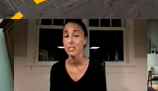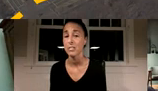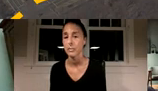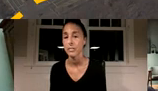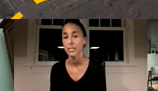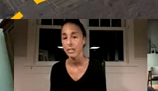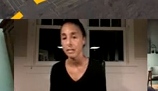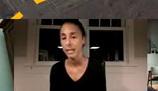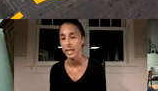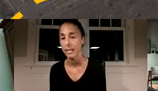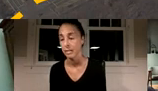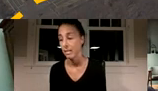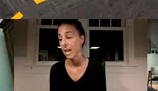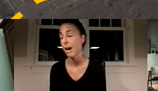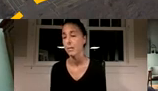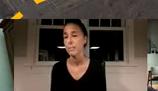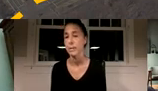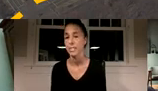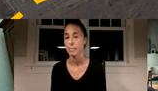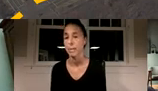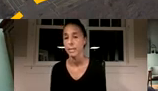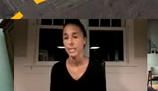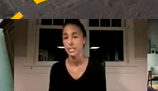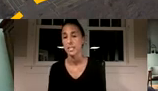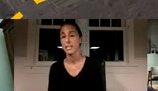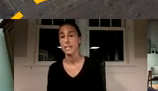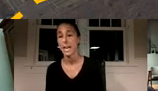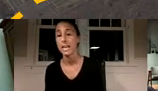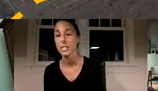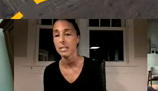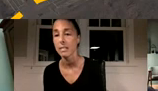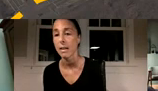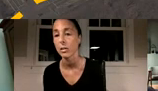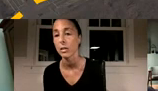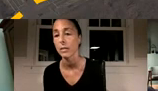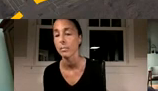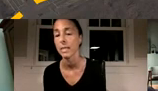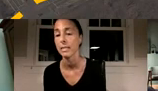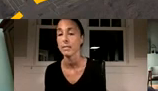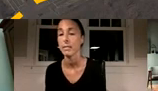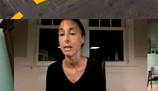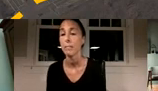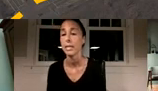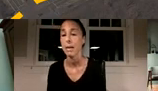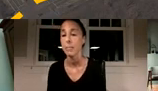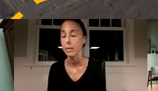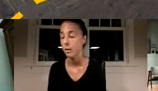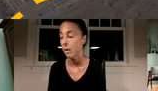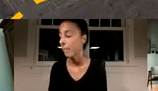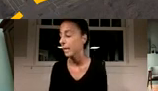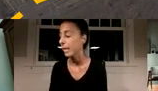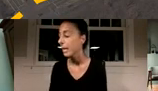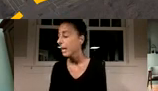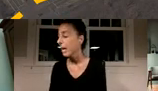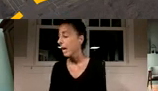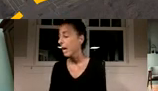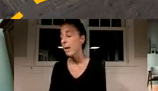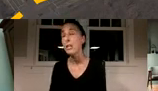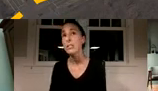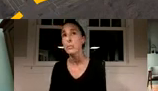use that a lot of people are sort of considering now, especially as the population ages and we're looking for places to accommodate them, you know,